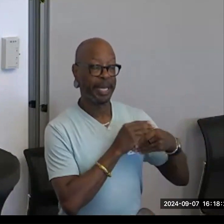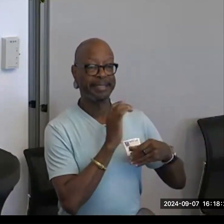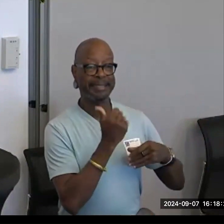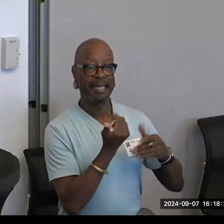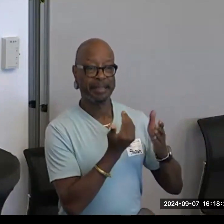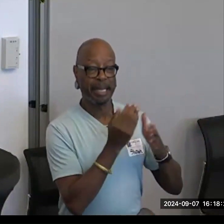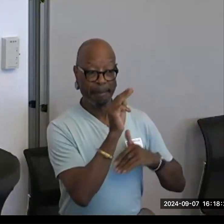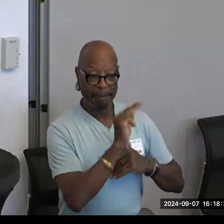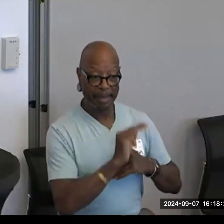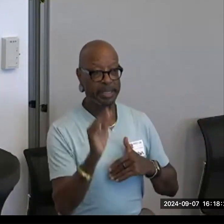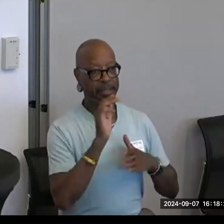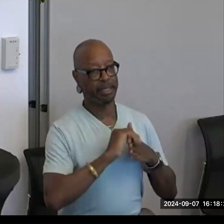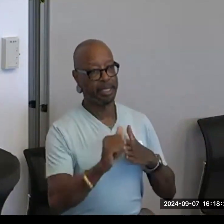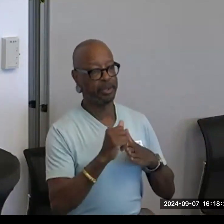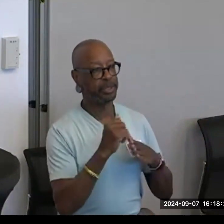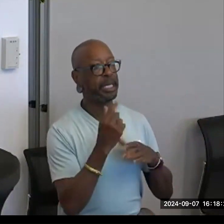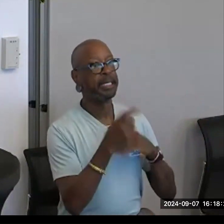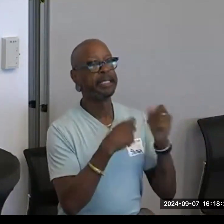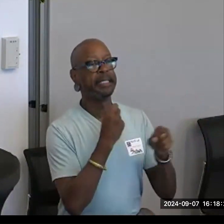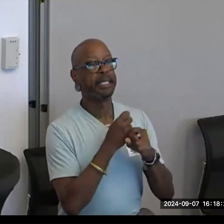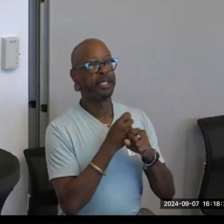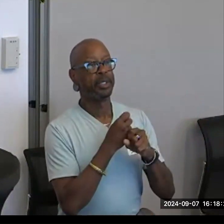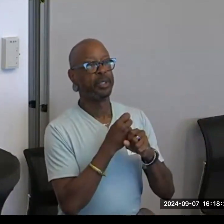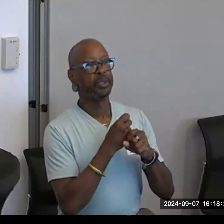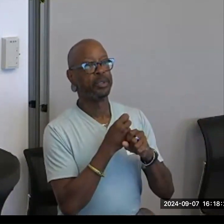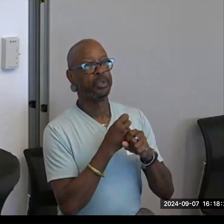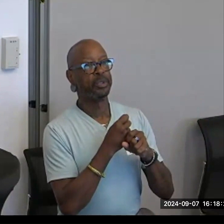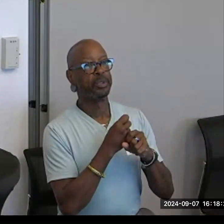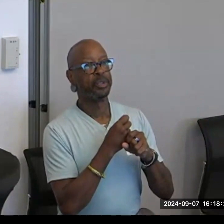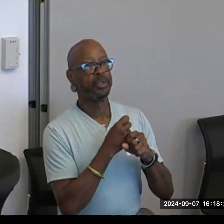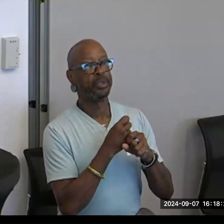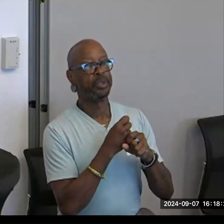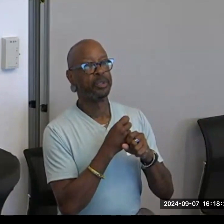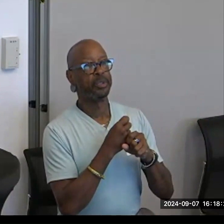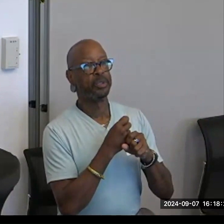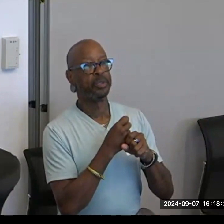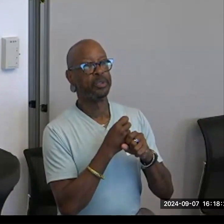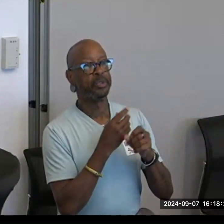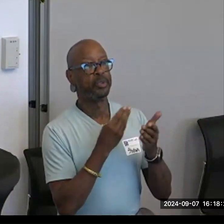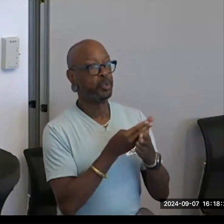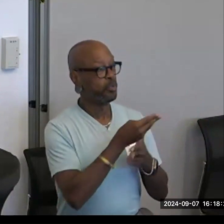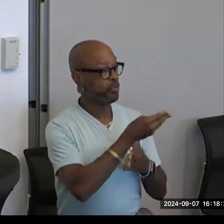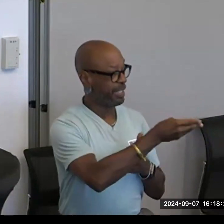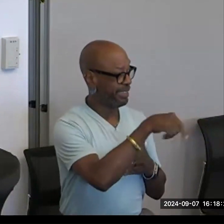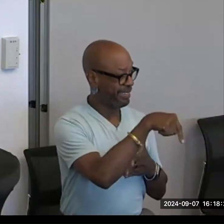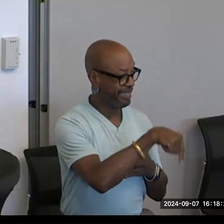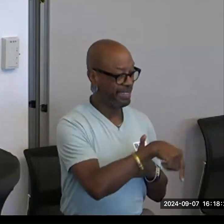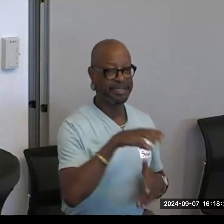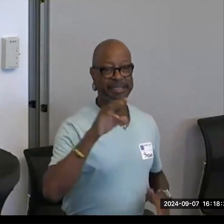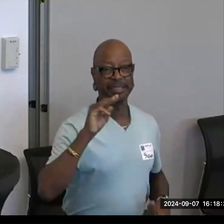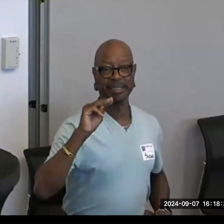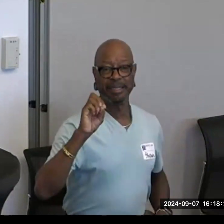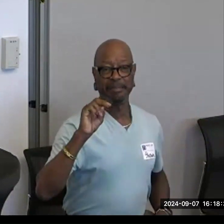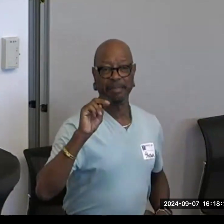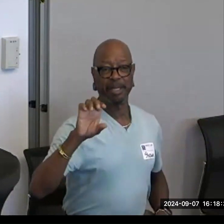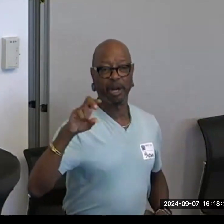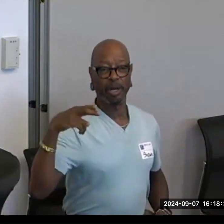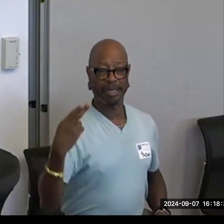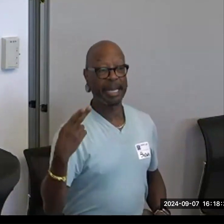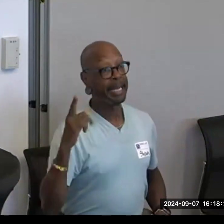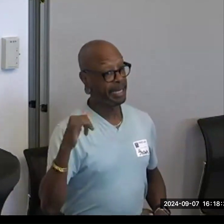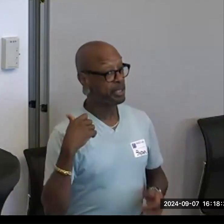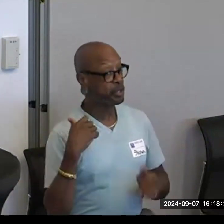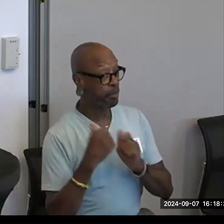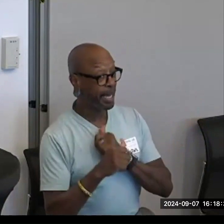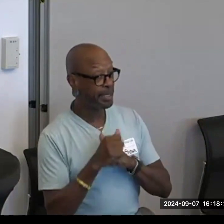in appropriations to fund this monarch in next year. Now it has to pass Congress, but